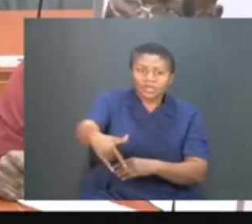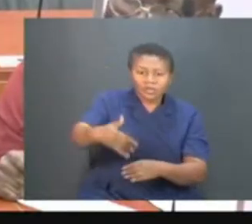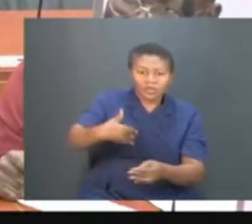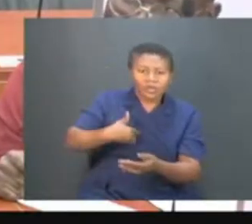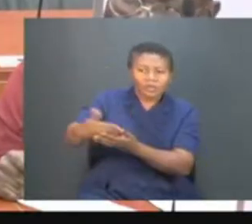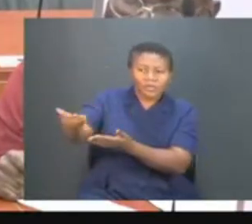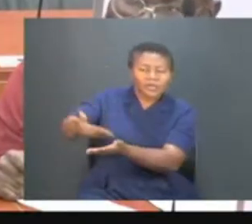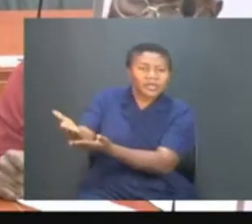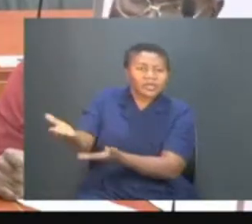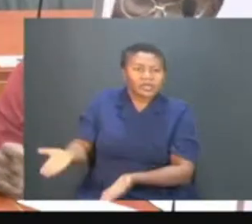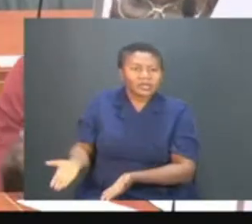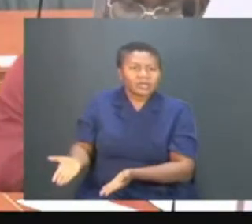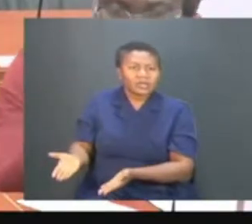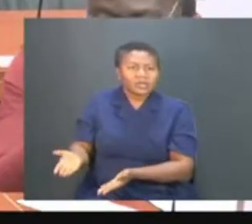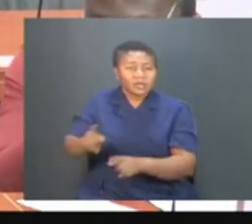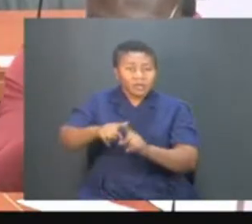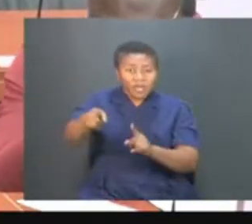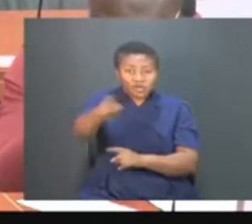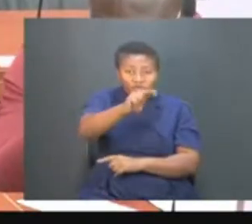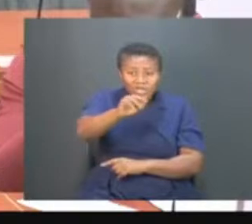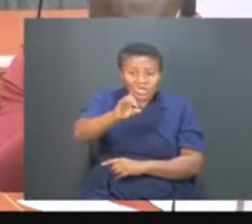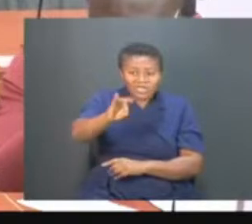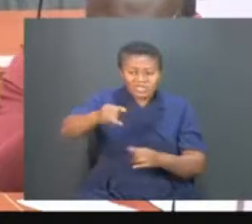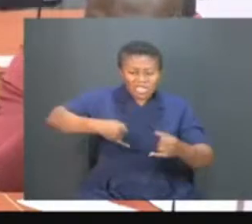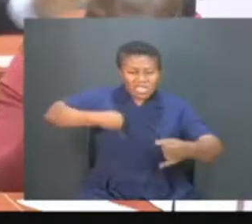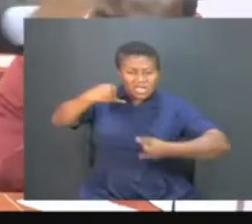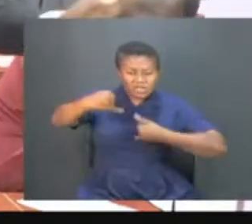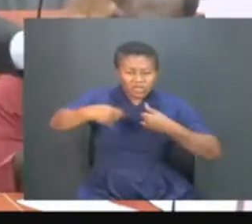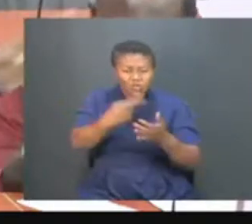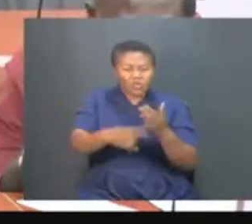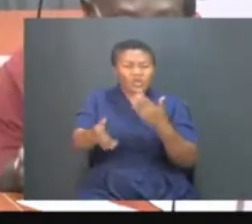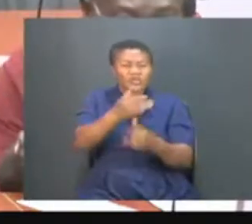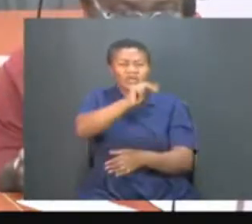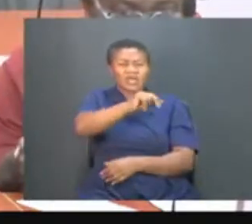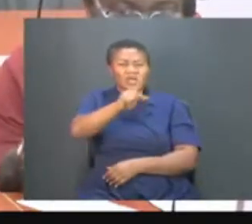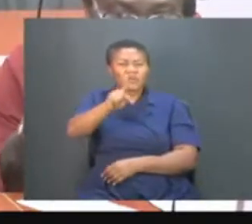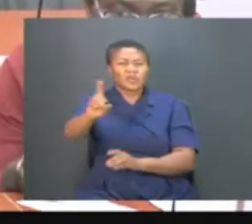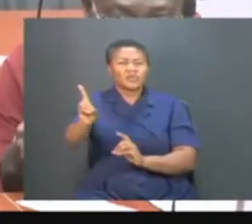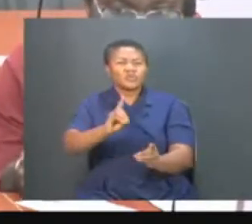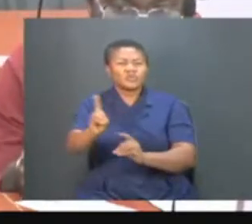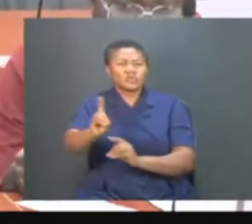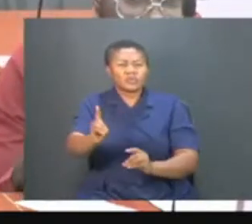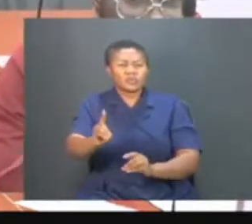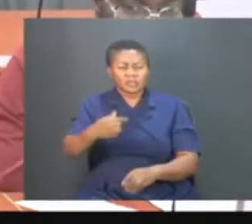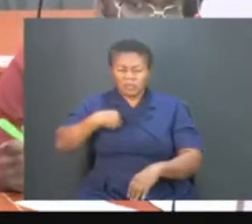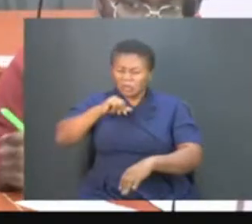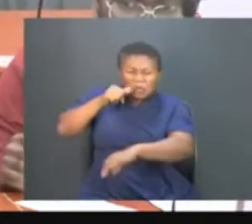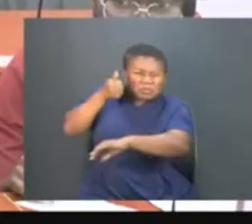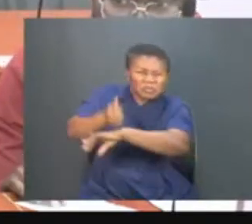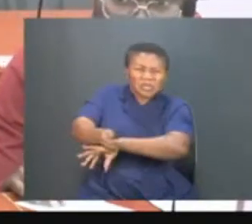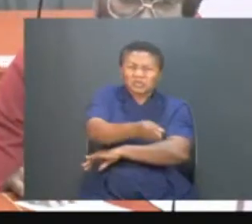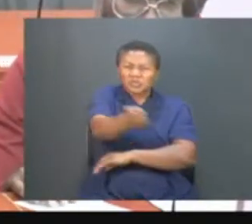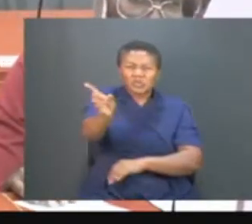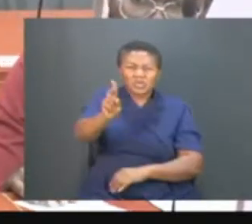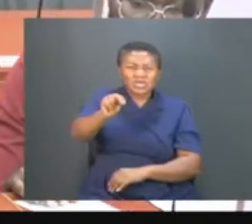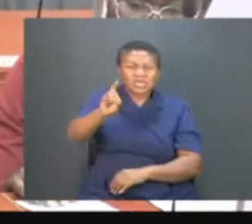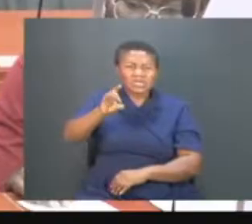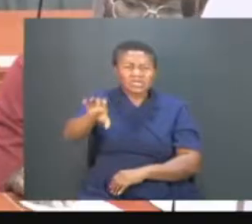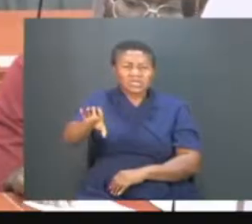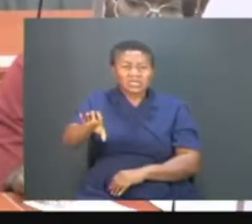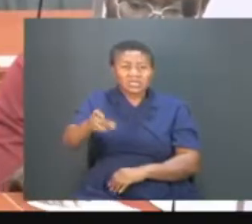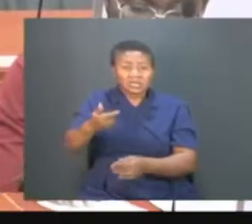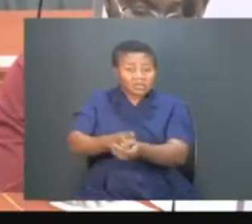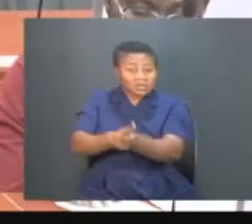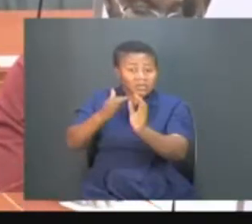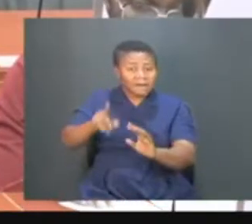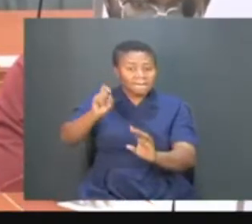you took over. You have not done anything yet. I'm not blaming you. Ghanaians should begin to praise us,